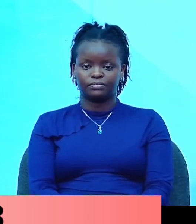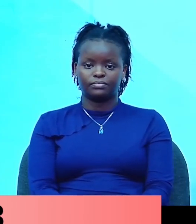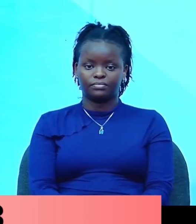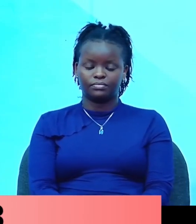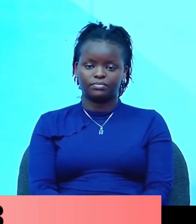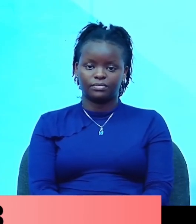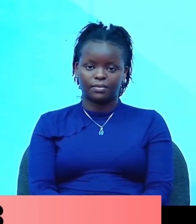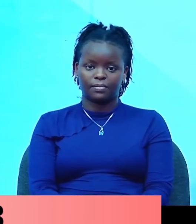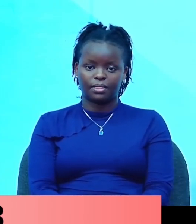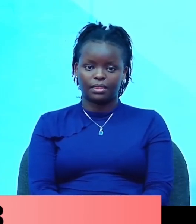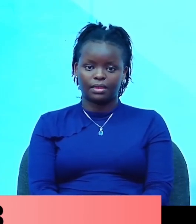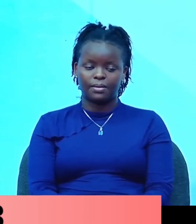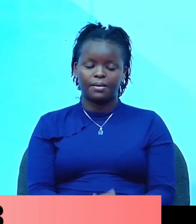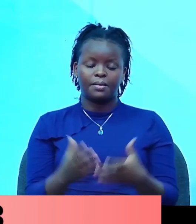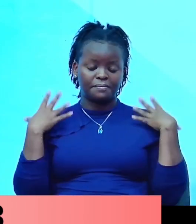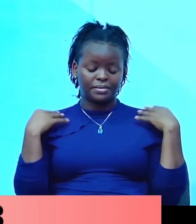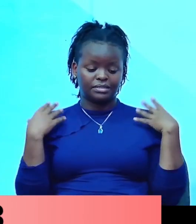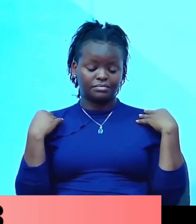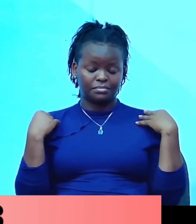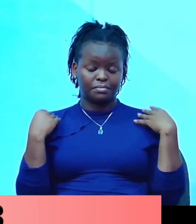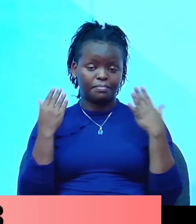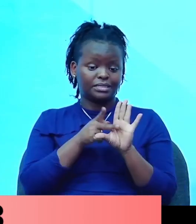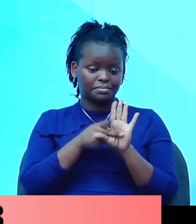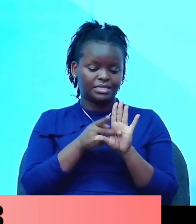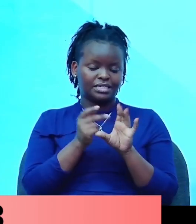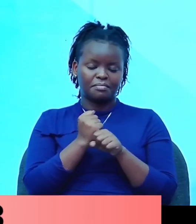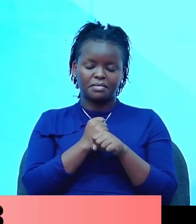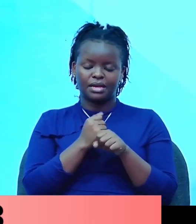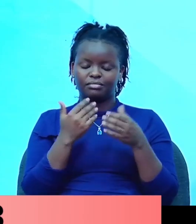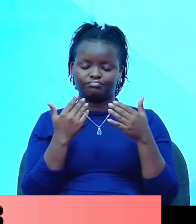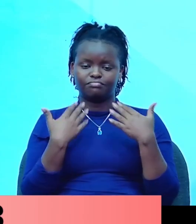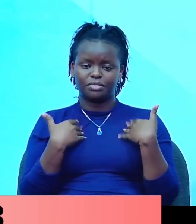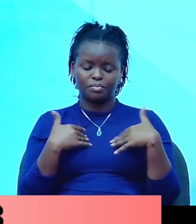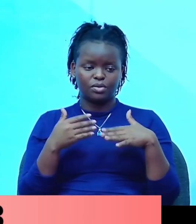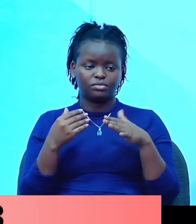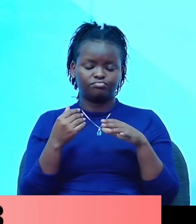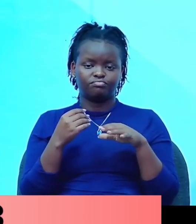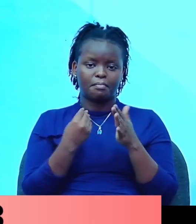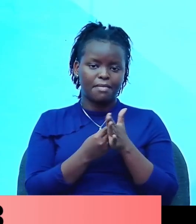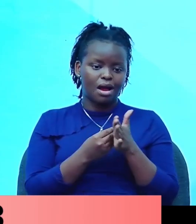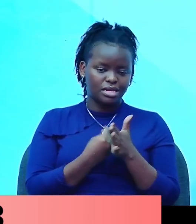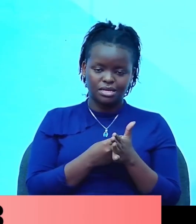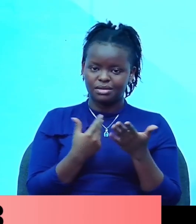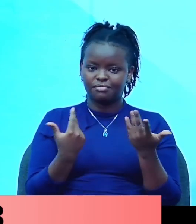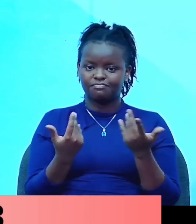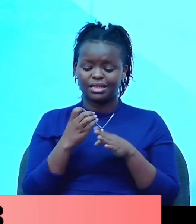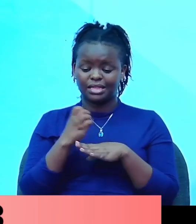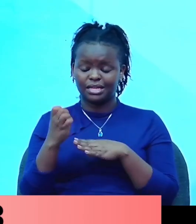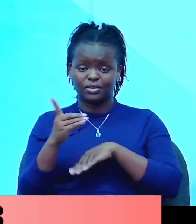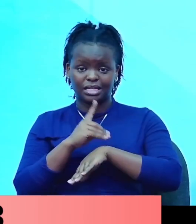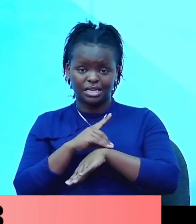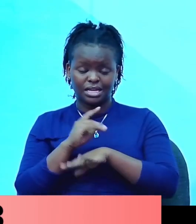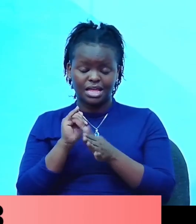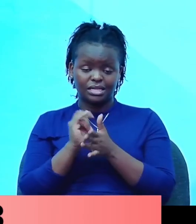the community to actually make some money, make a living, for us is important. At the end of the day, that is the type of impact